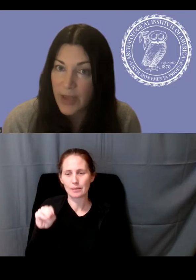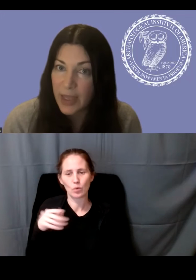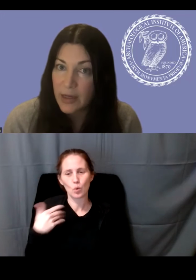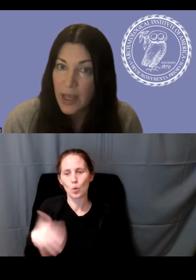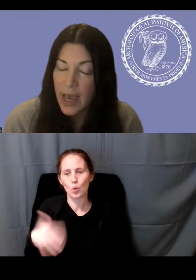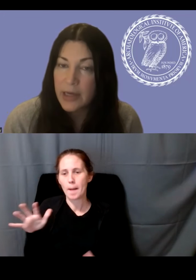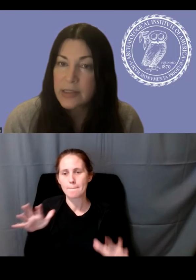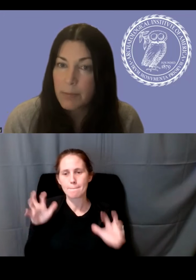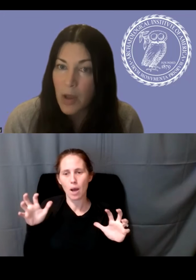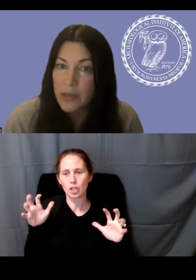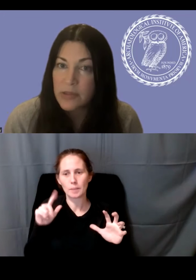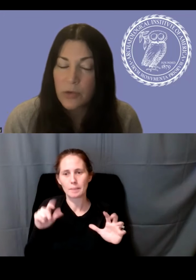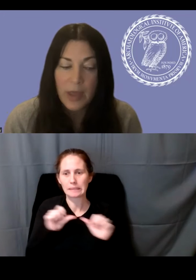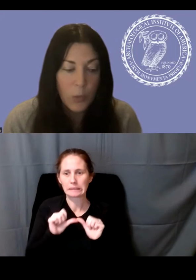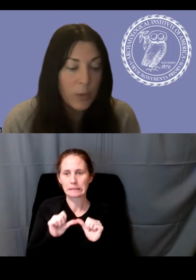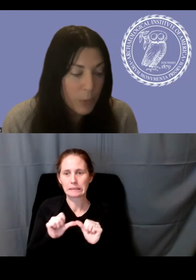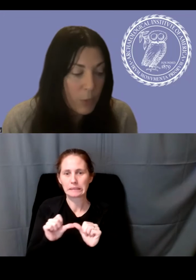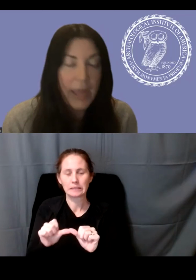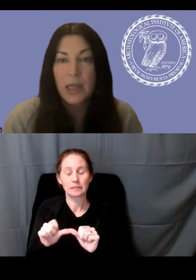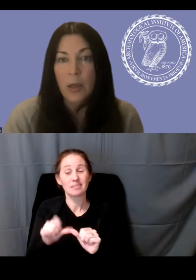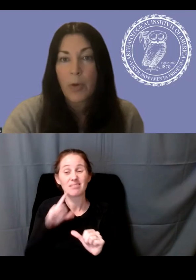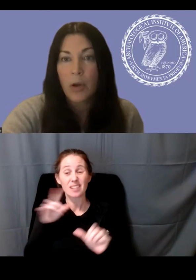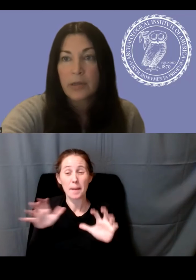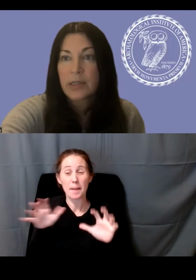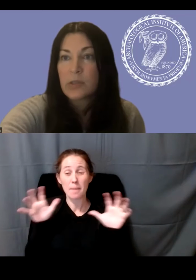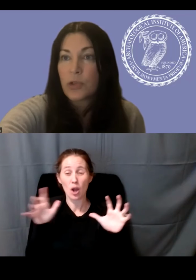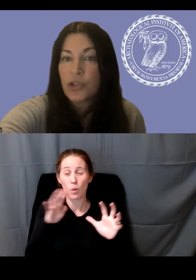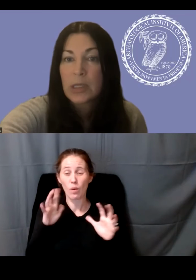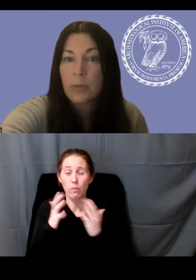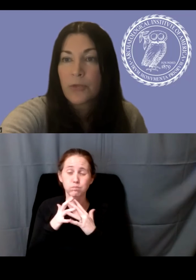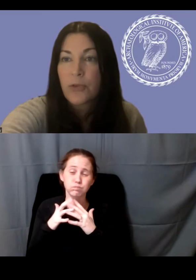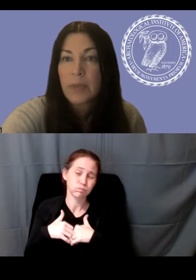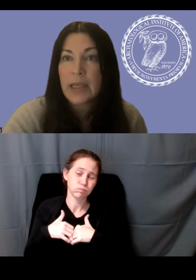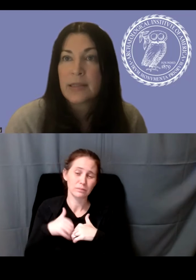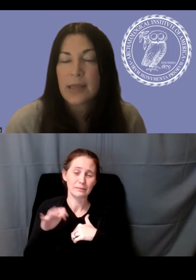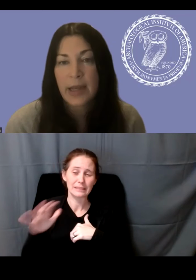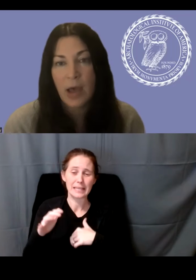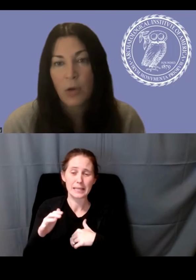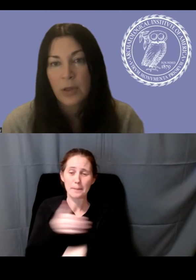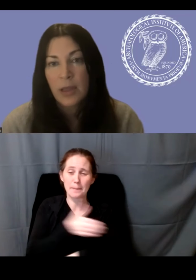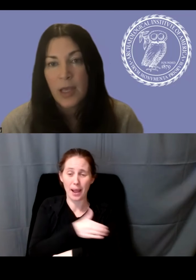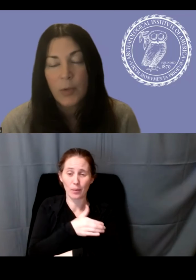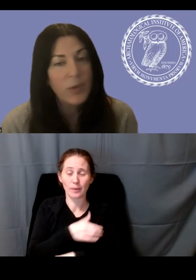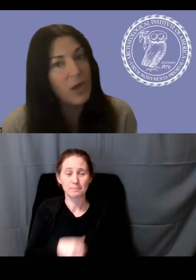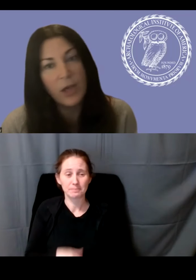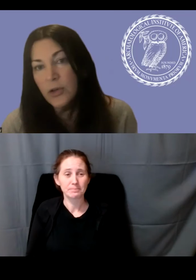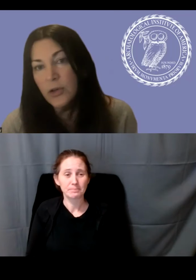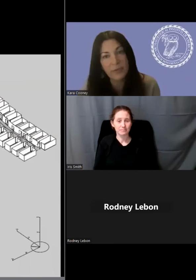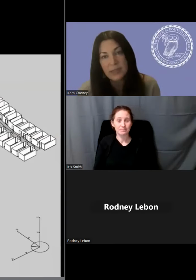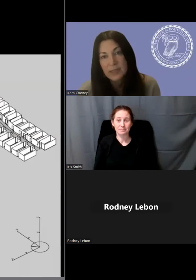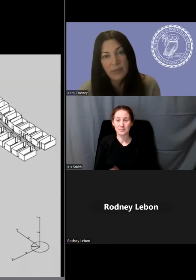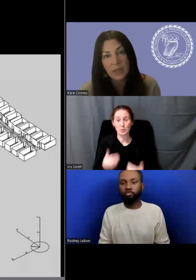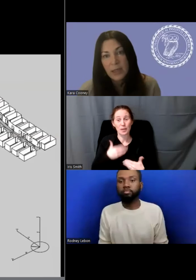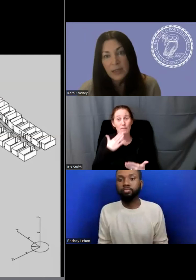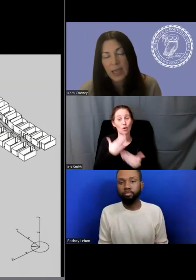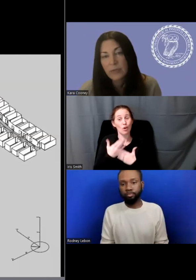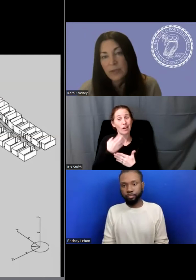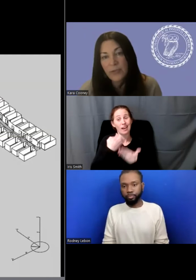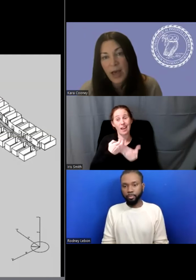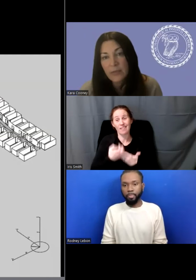be fed. And it is a monster that will break apart his regime from the inside out. But we've got good evidence of